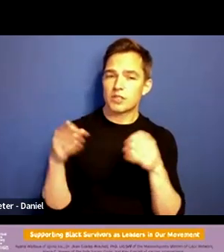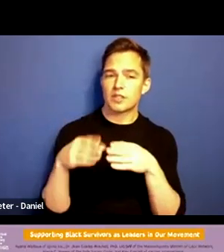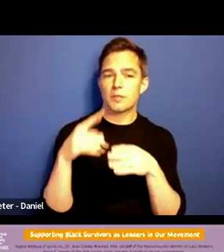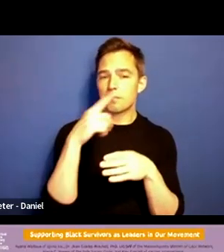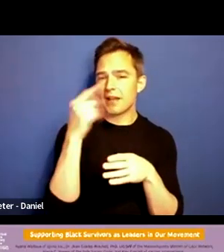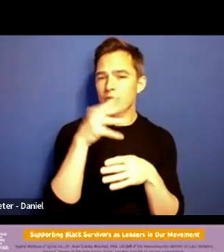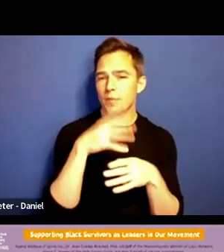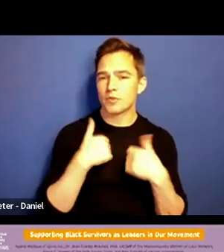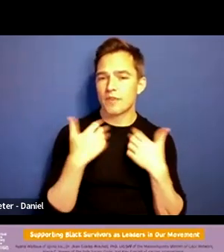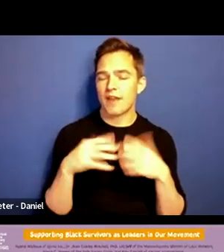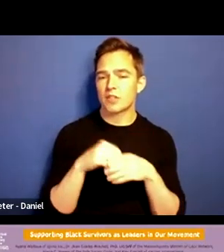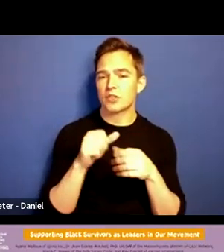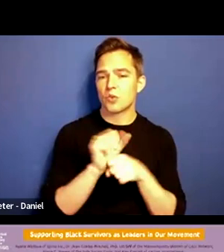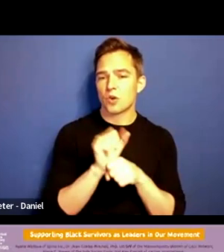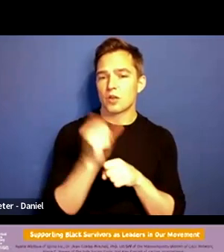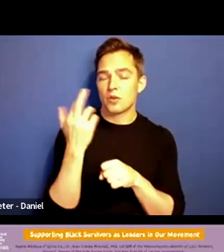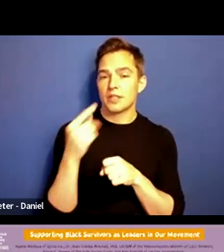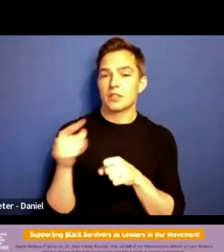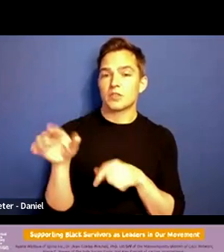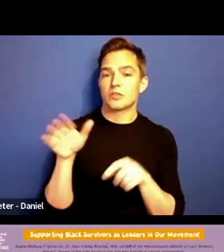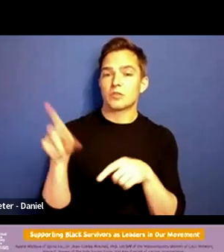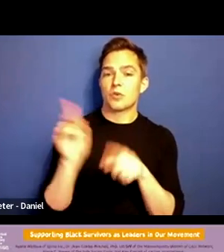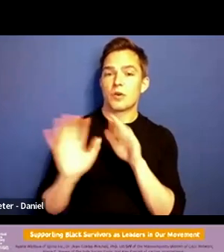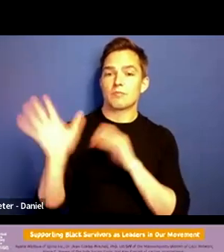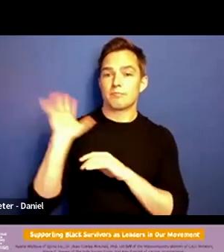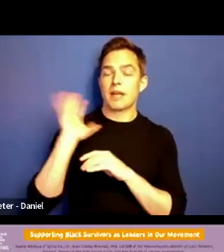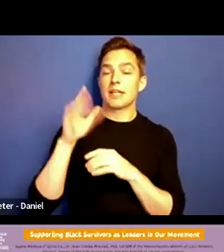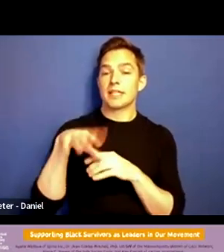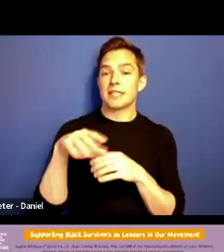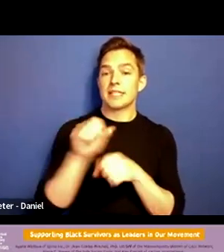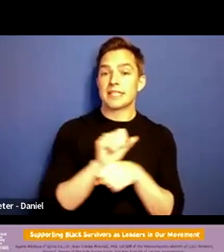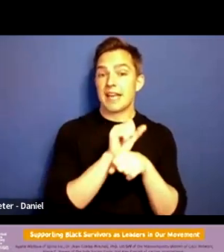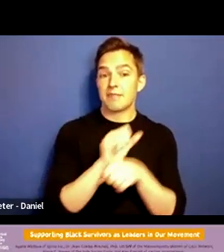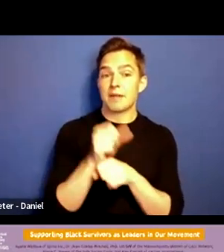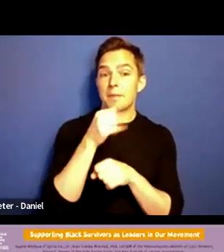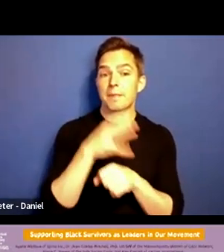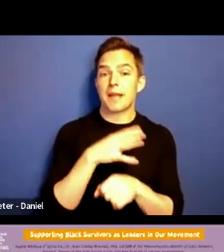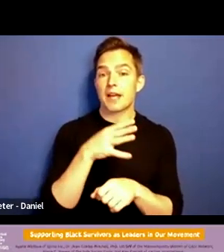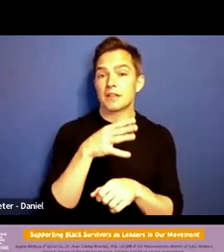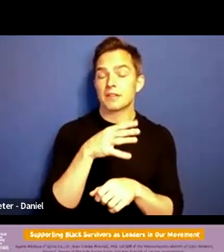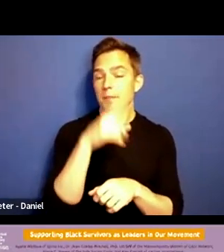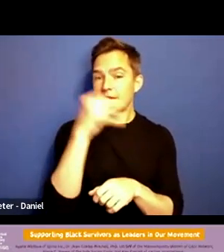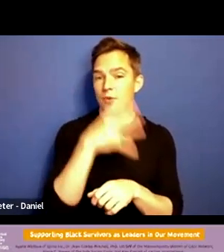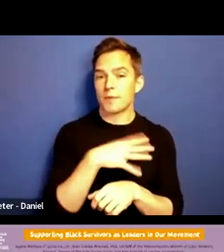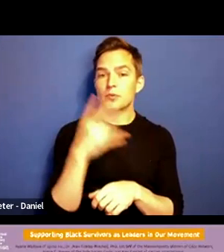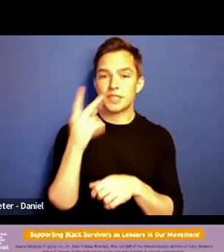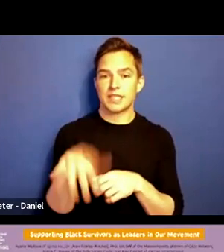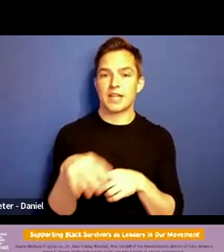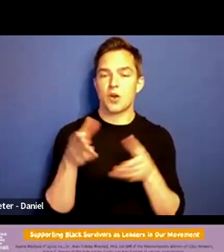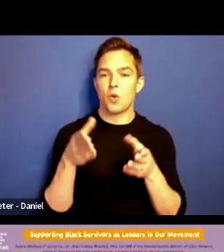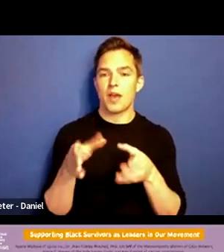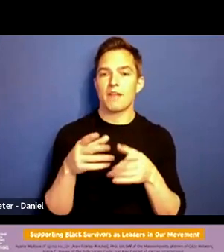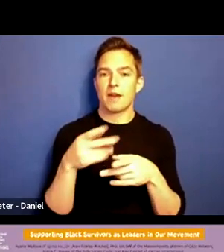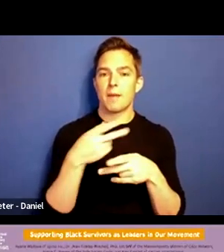survivors in the work is because dating back to enslavement, Black women were seen as modes of production and consumed